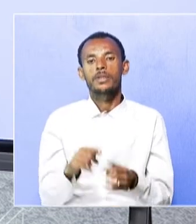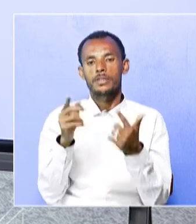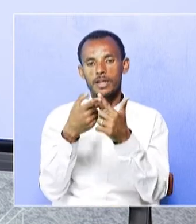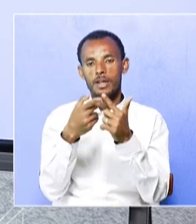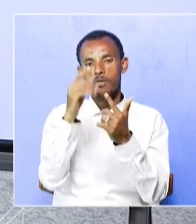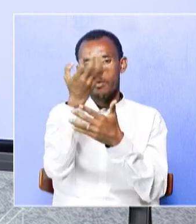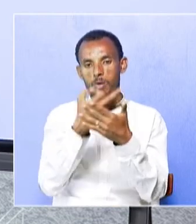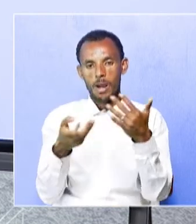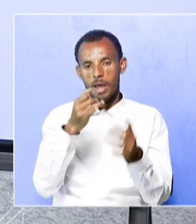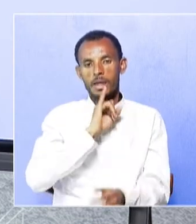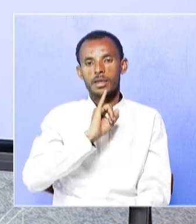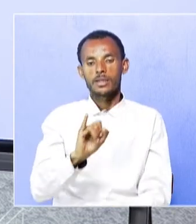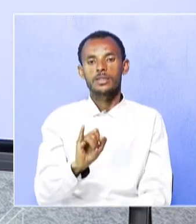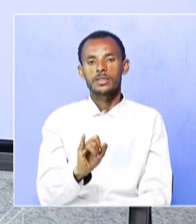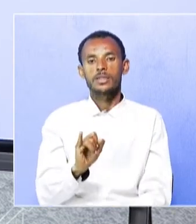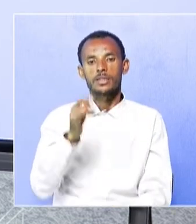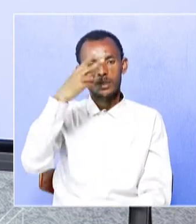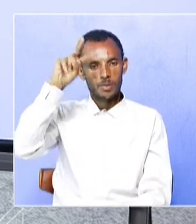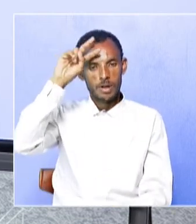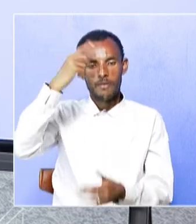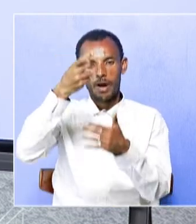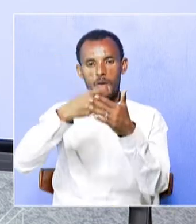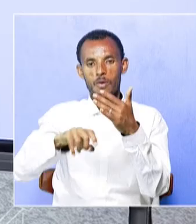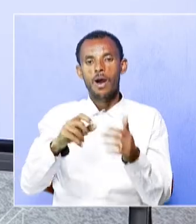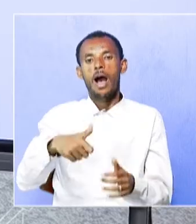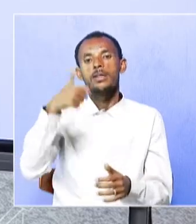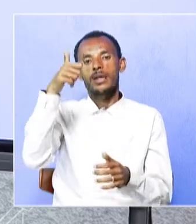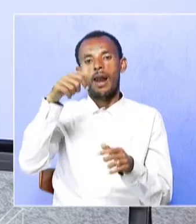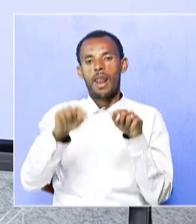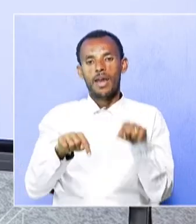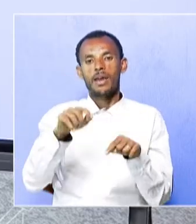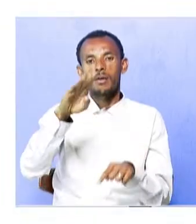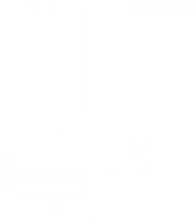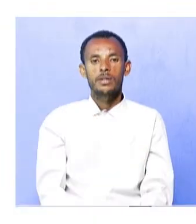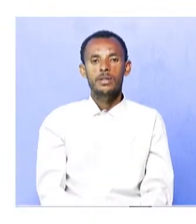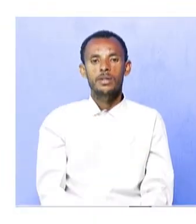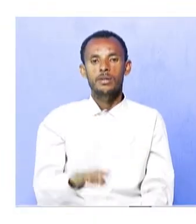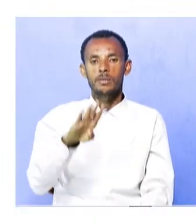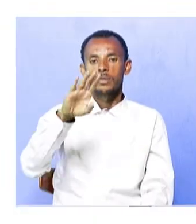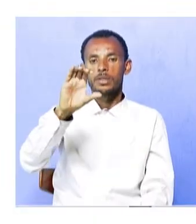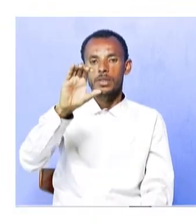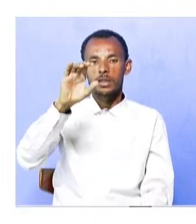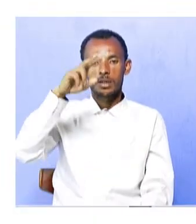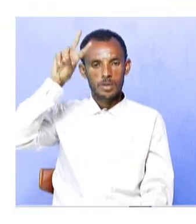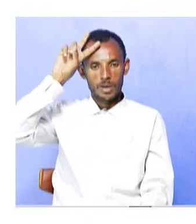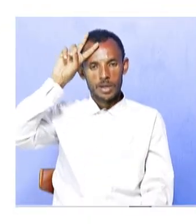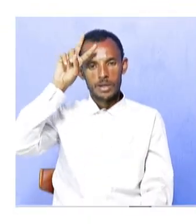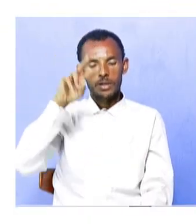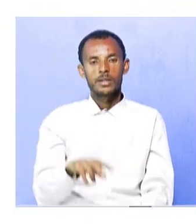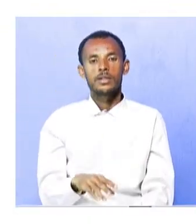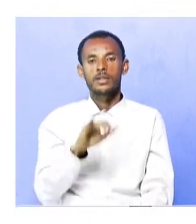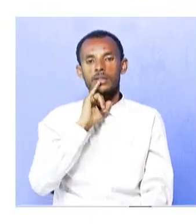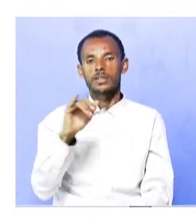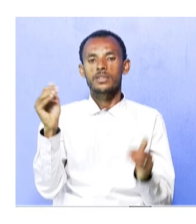second formula is the squared value of the other leg, BC square. BC square